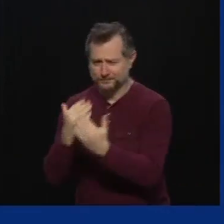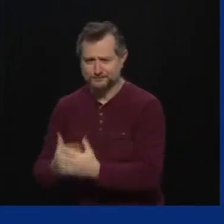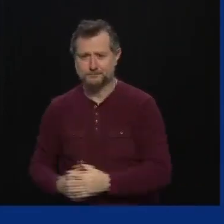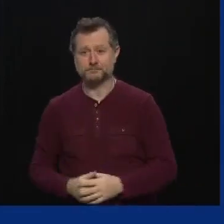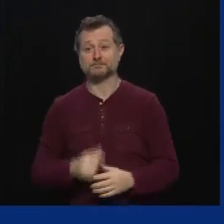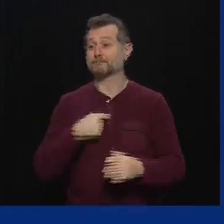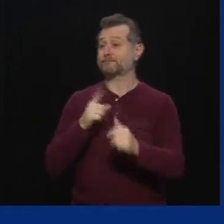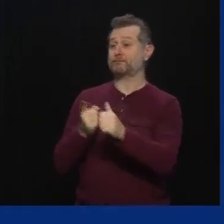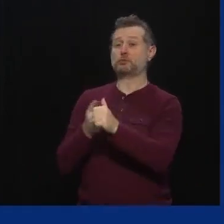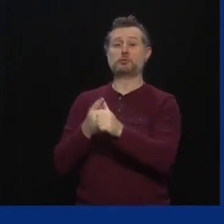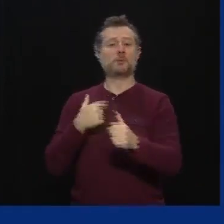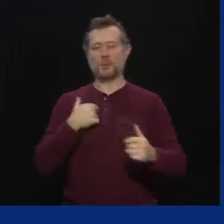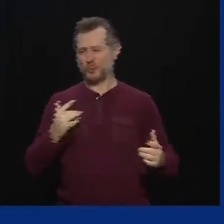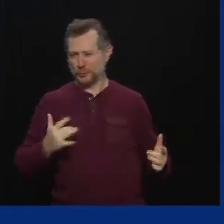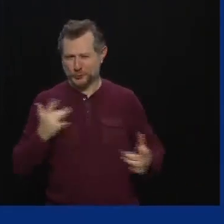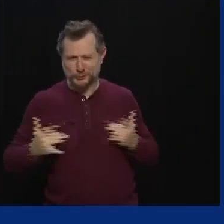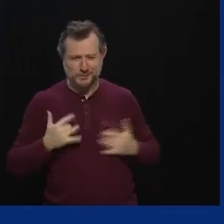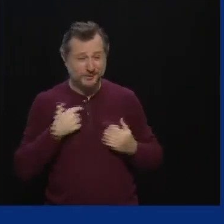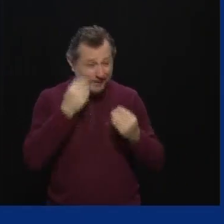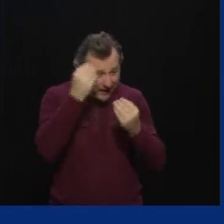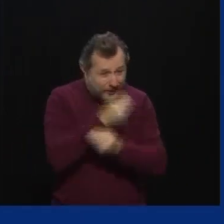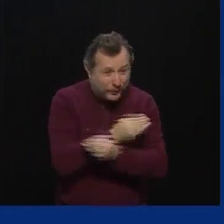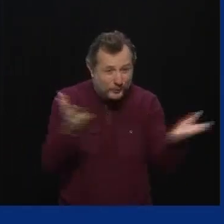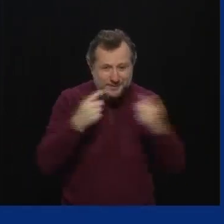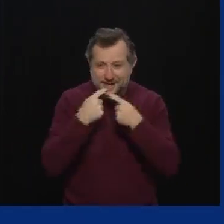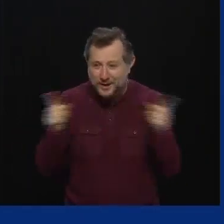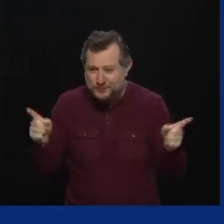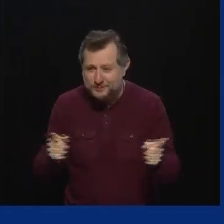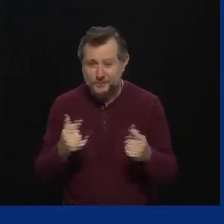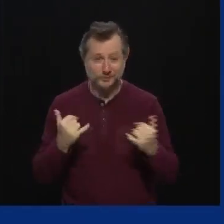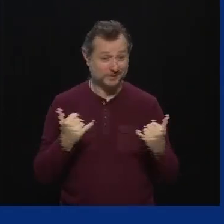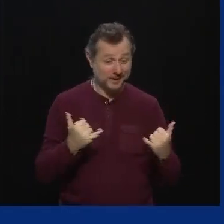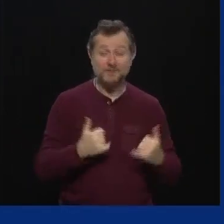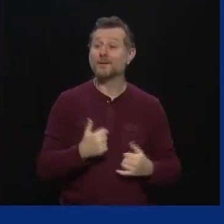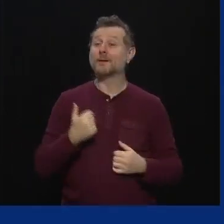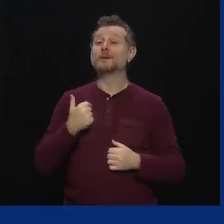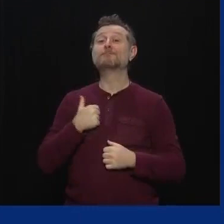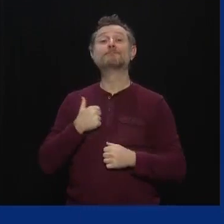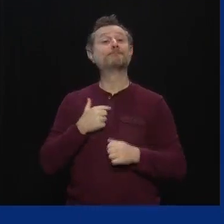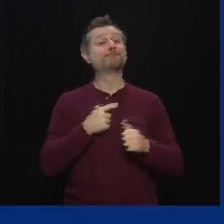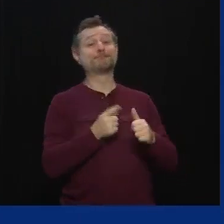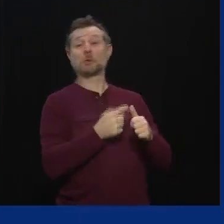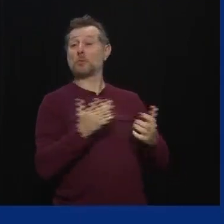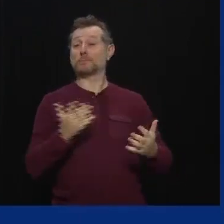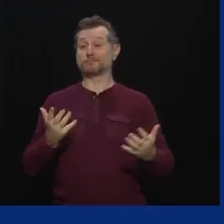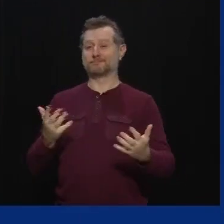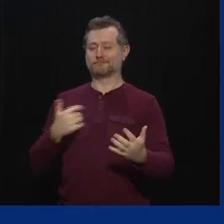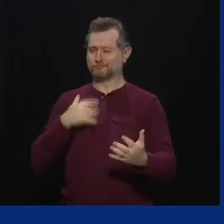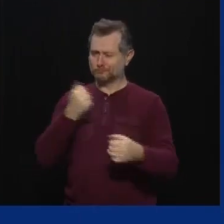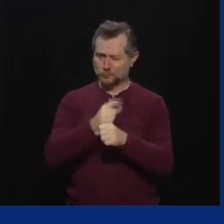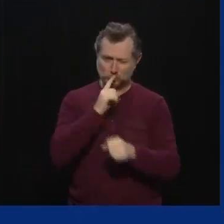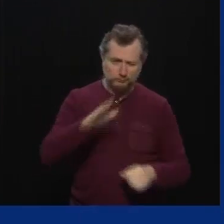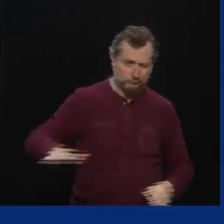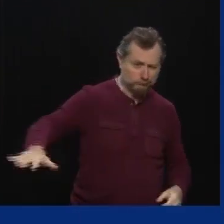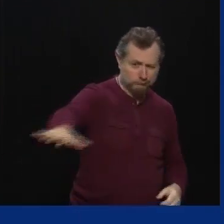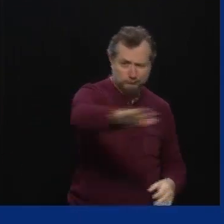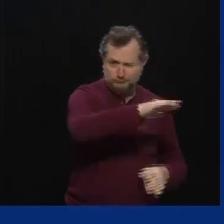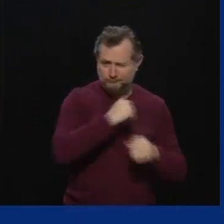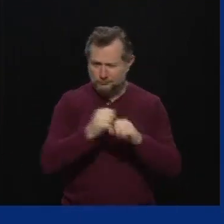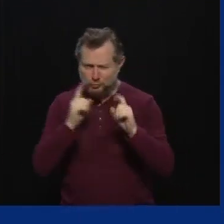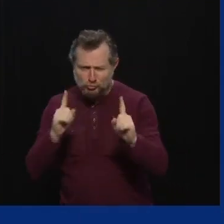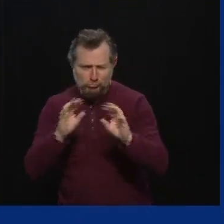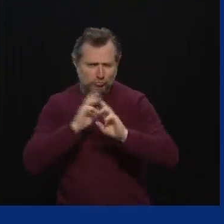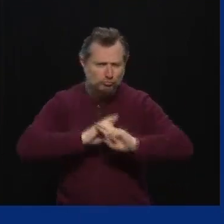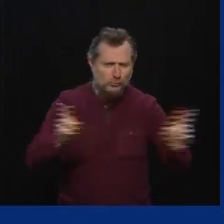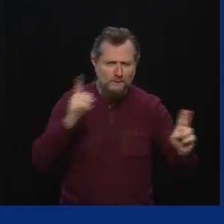Very excited to make some announcements this morning, but first, we really want to make sure that we are doing everything we can to prepare for